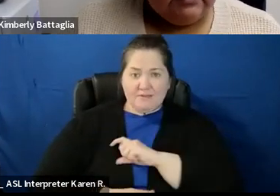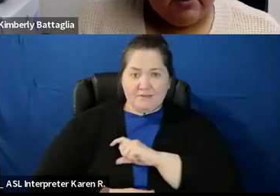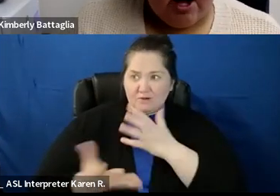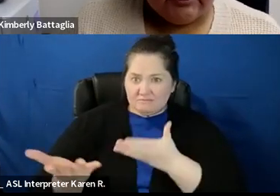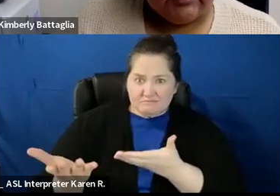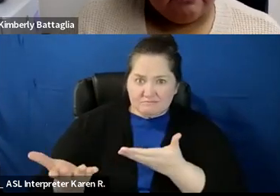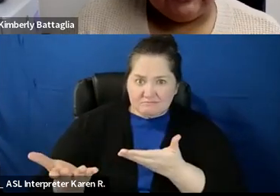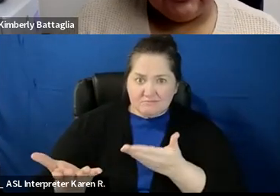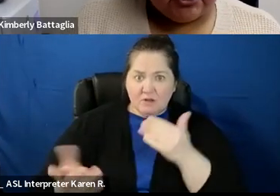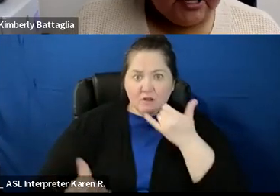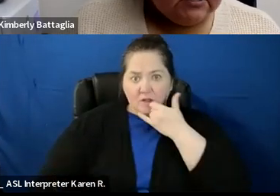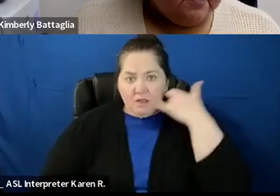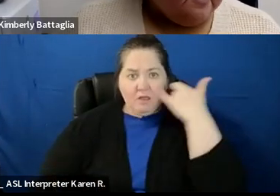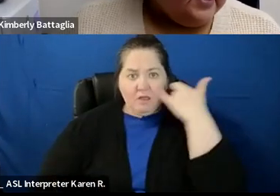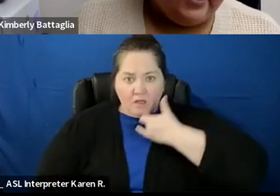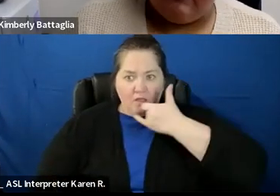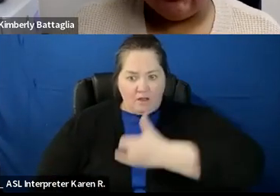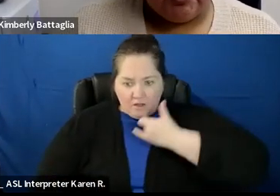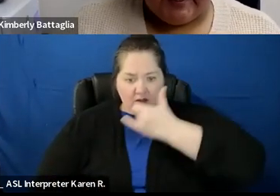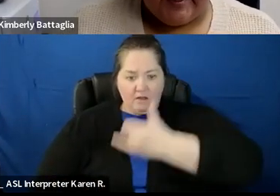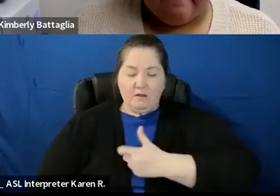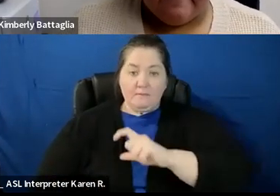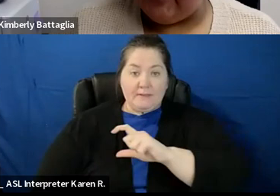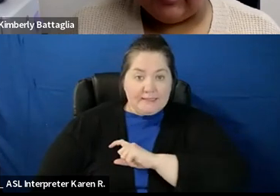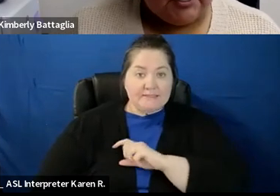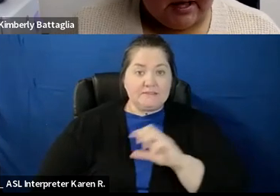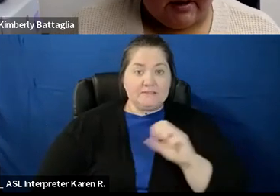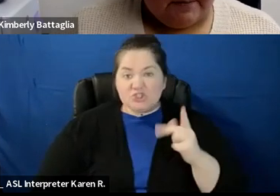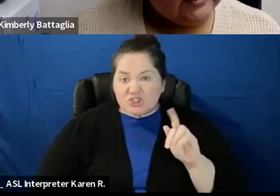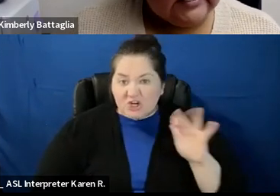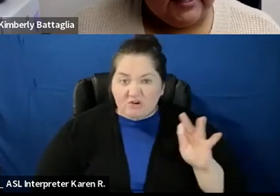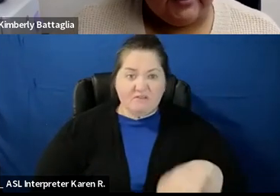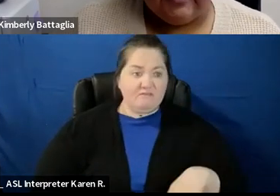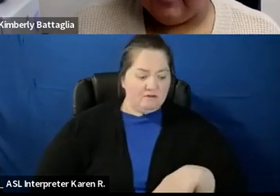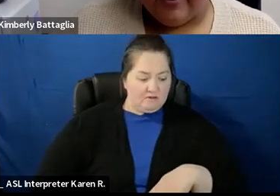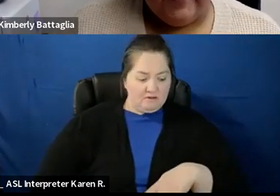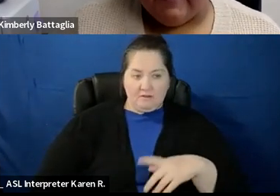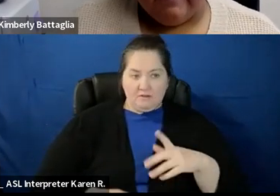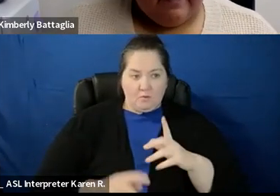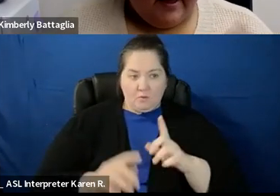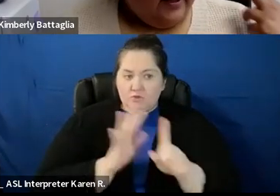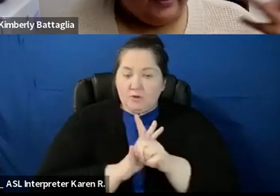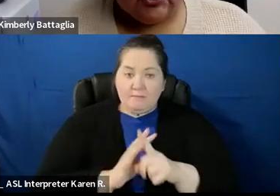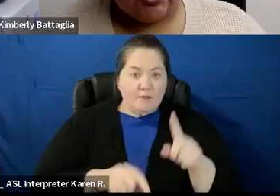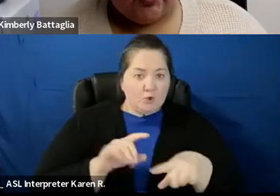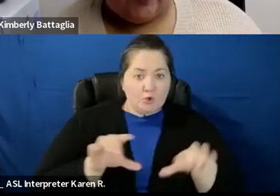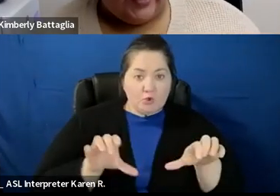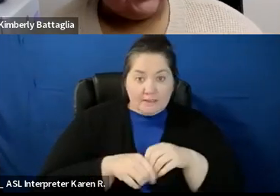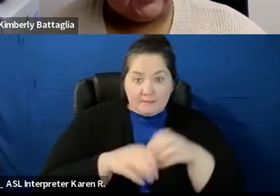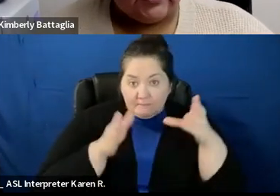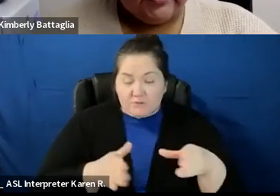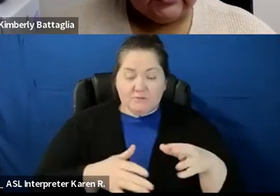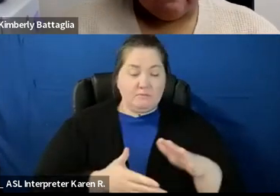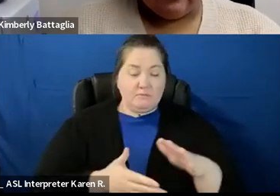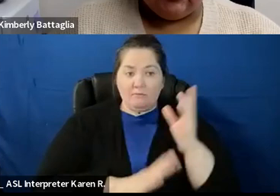we had to keep calling the police and the sheriff's department. We showed up, they couldn't do it in person. It turned into a whole